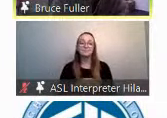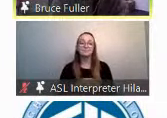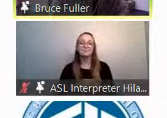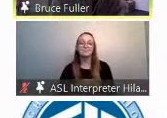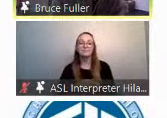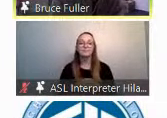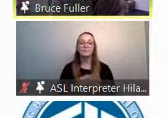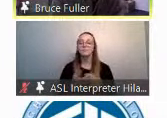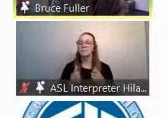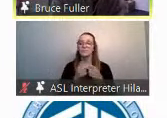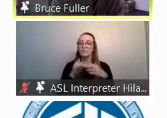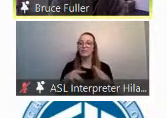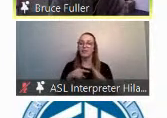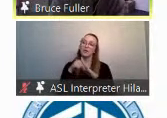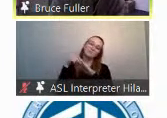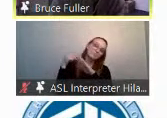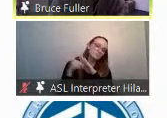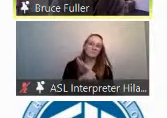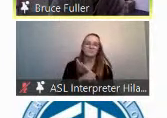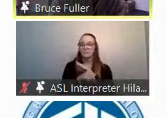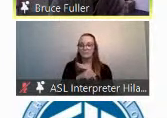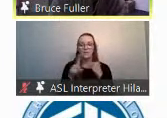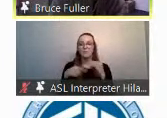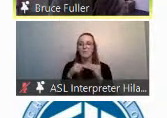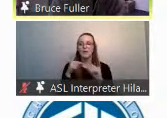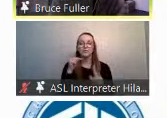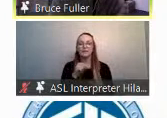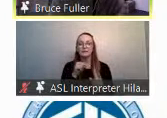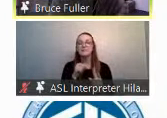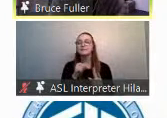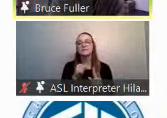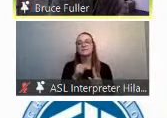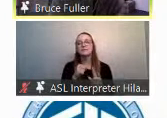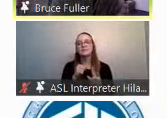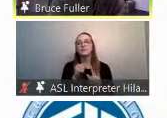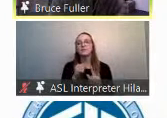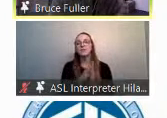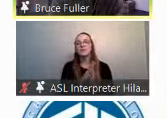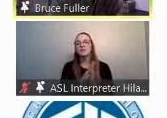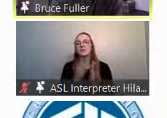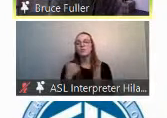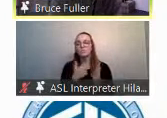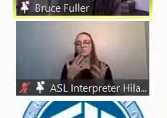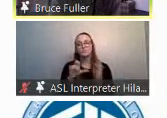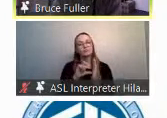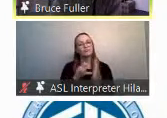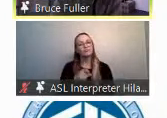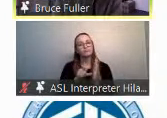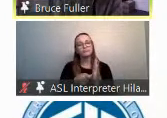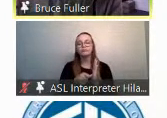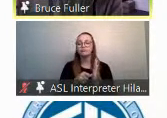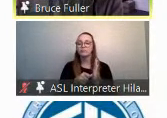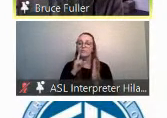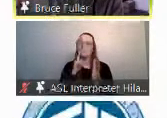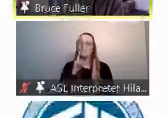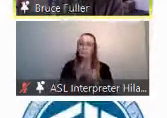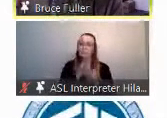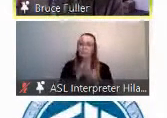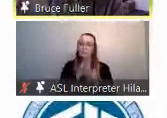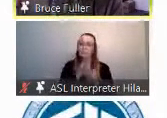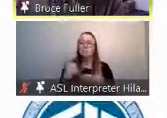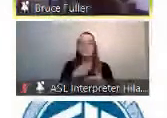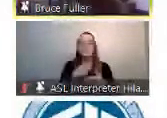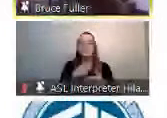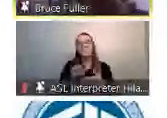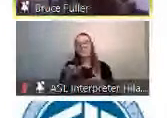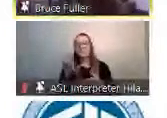Without going into the weeds on this late in the day, we do want to just emphasize that for some programs, we can estimate enrollment rates